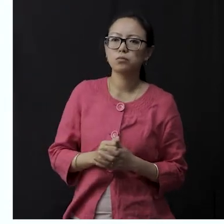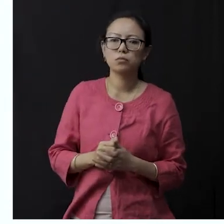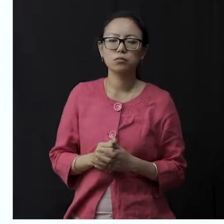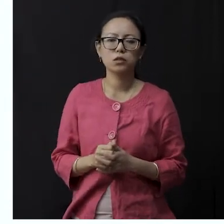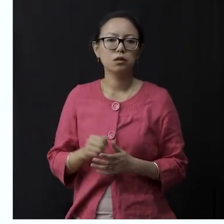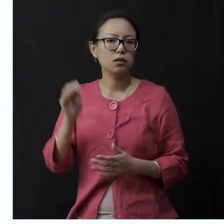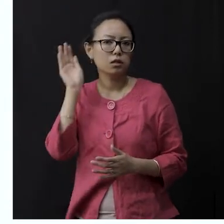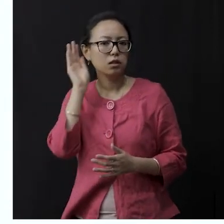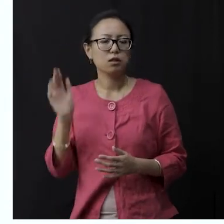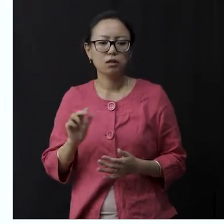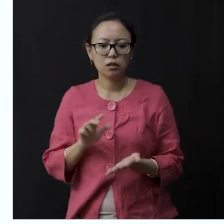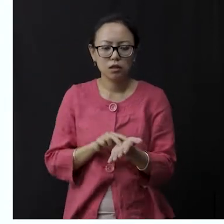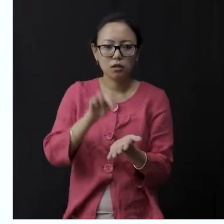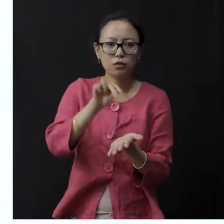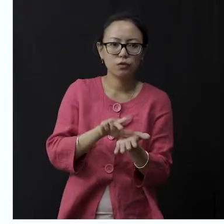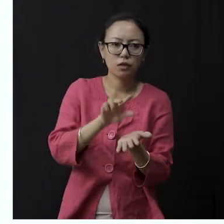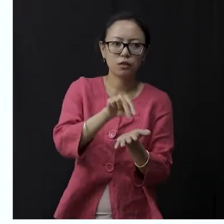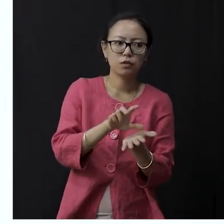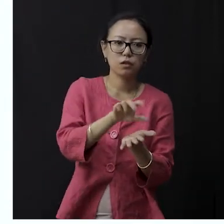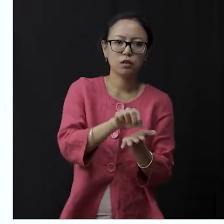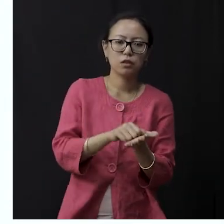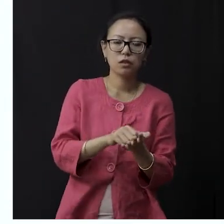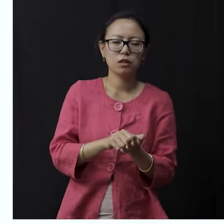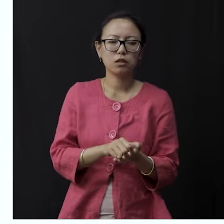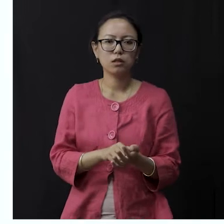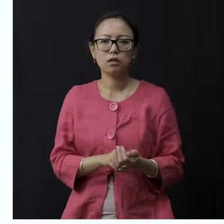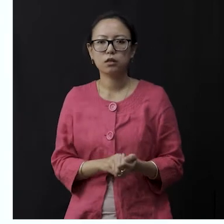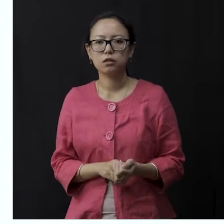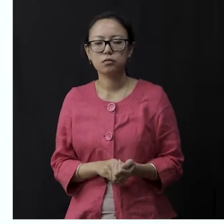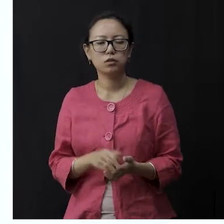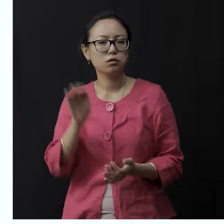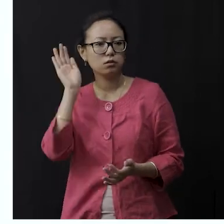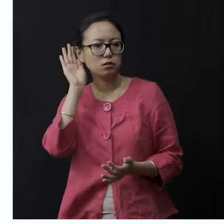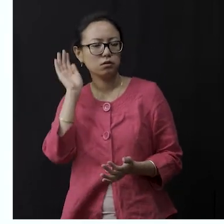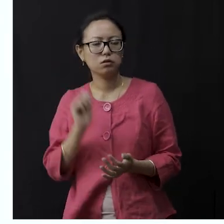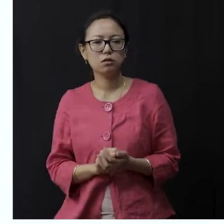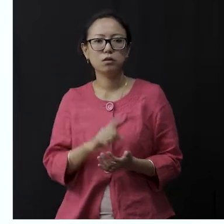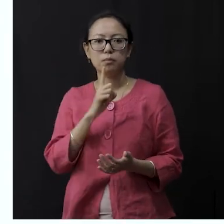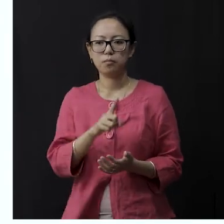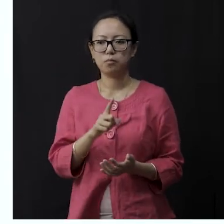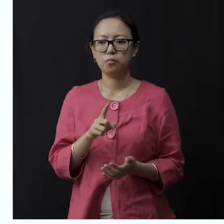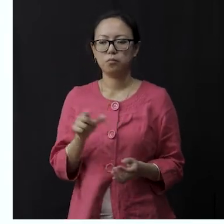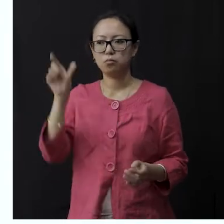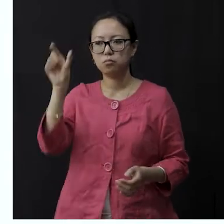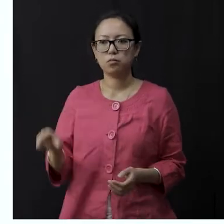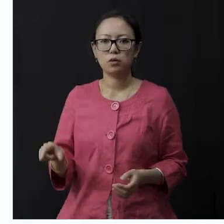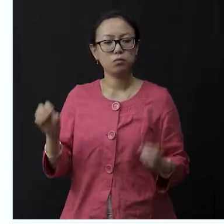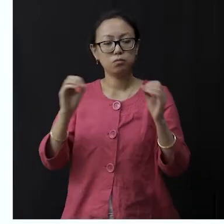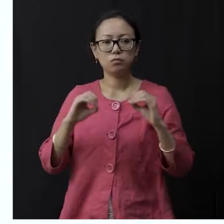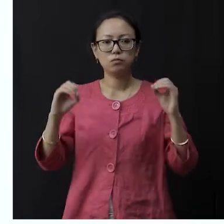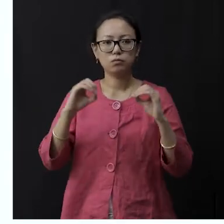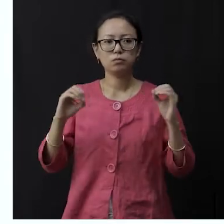anyone who was knocking the door. And that is why he said that, I'm sure there was someone who was